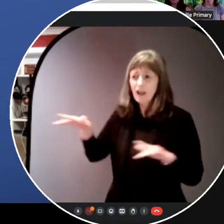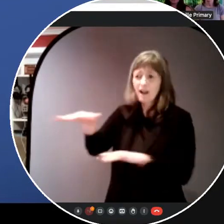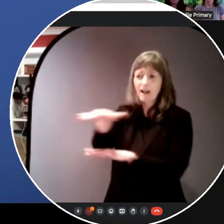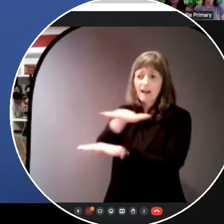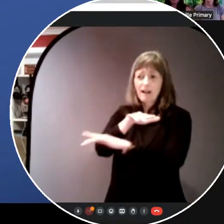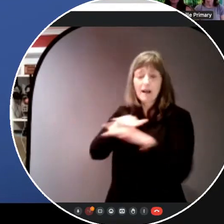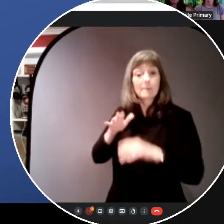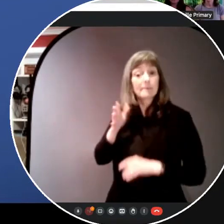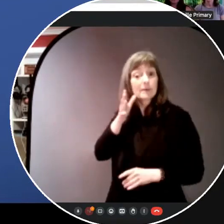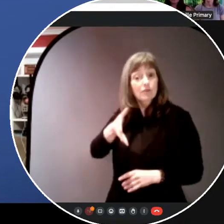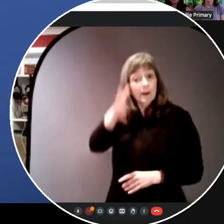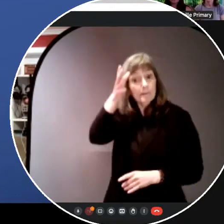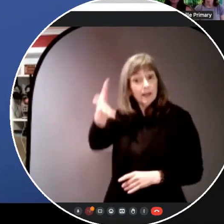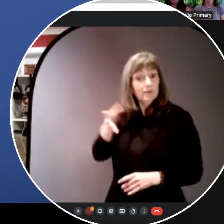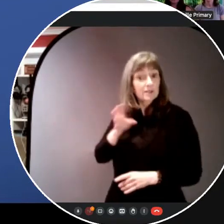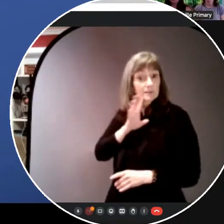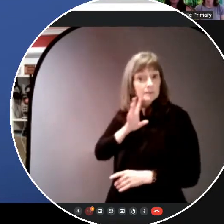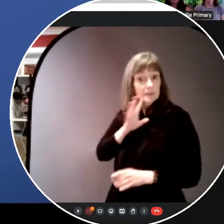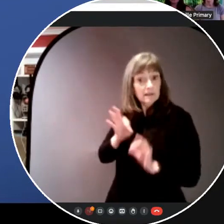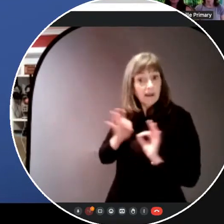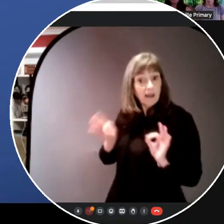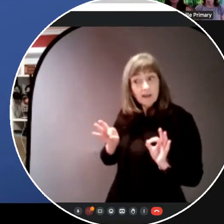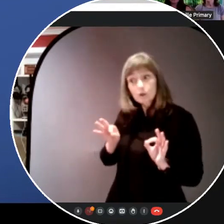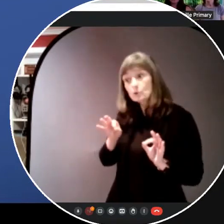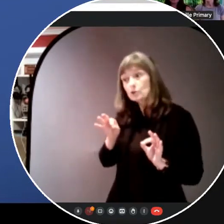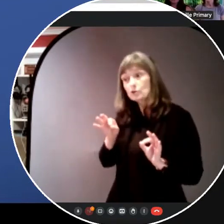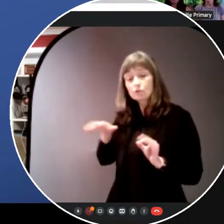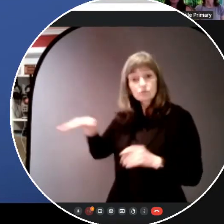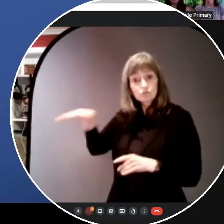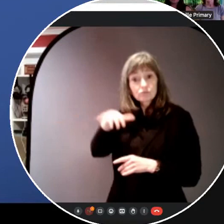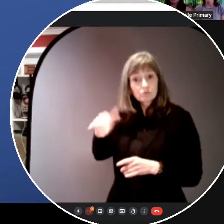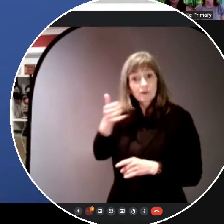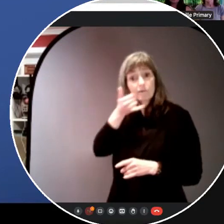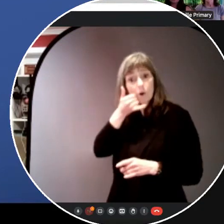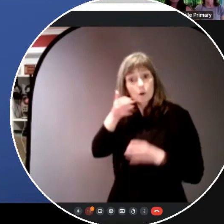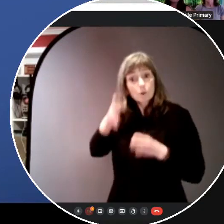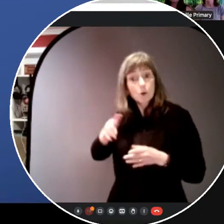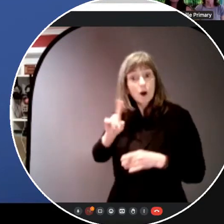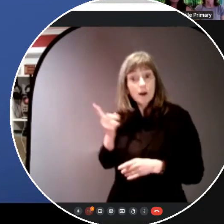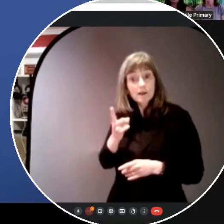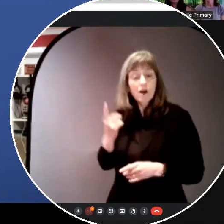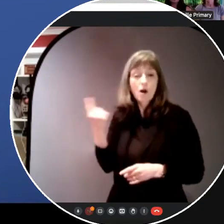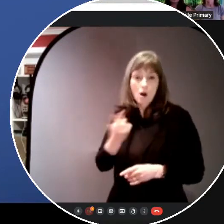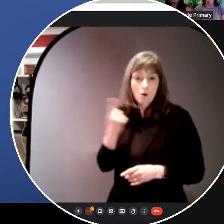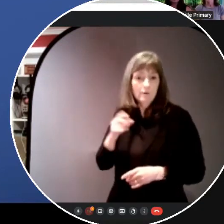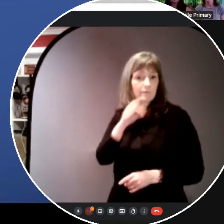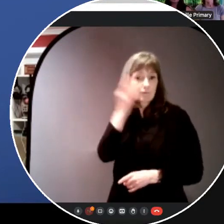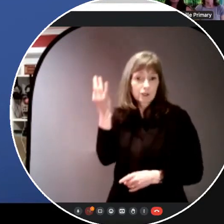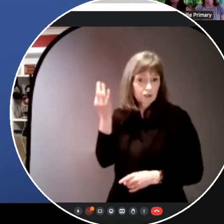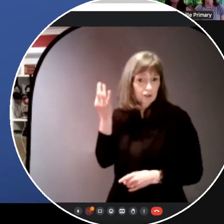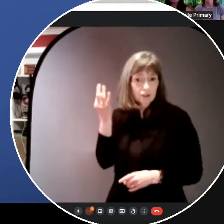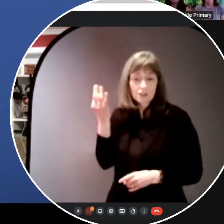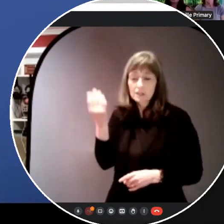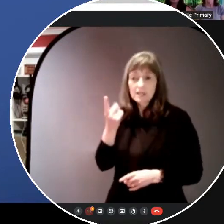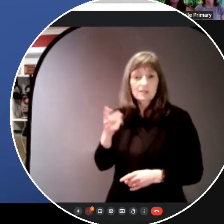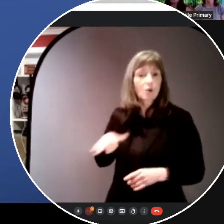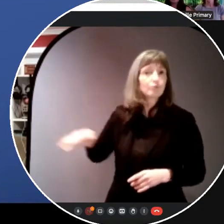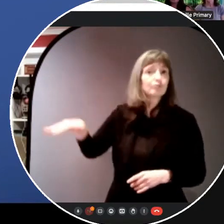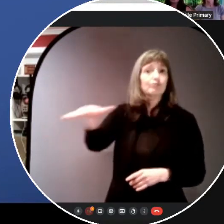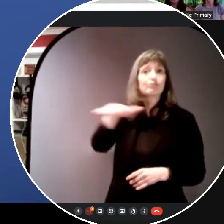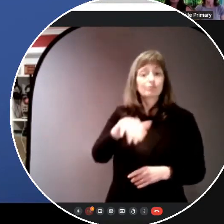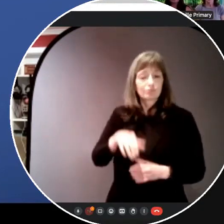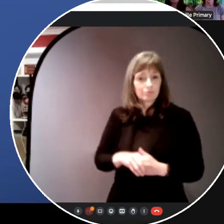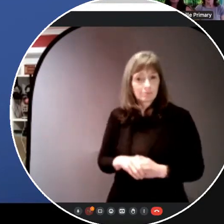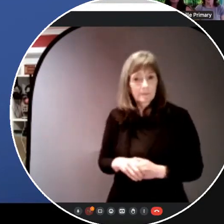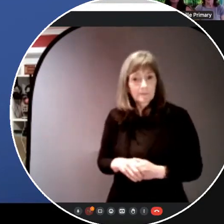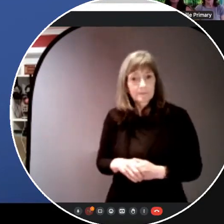grandparents spoke to one another, to their siblings, on the phone or in person was always French. It was around me, but it was never spoken. as a